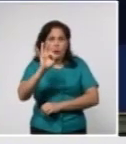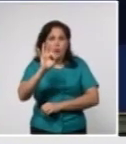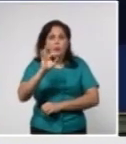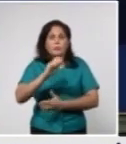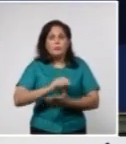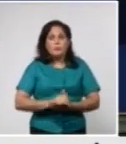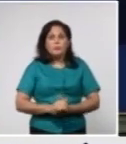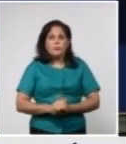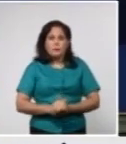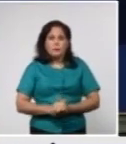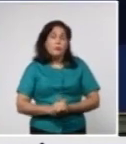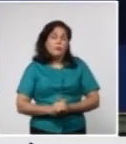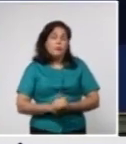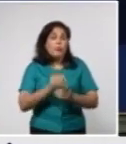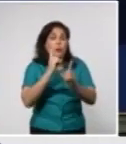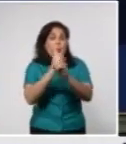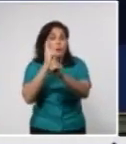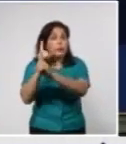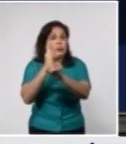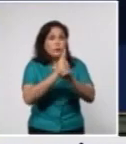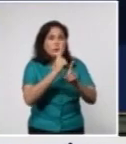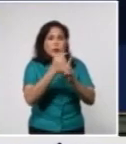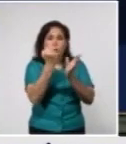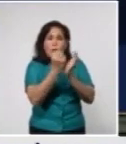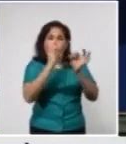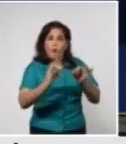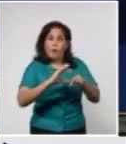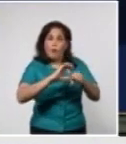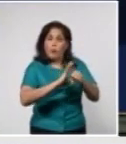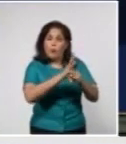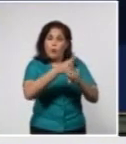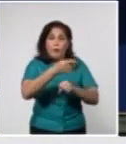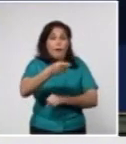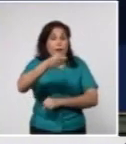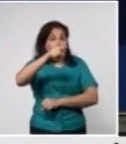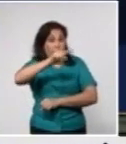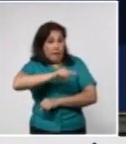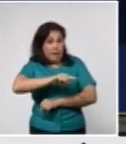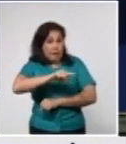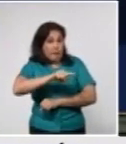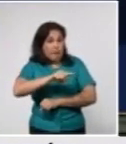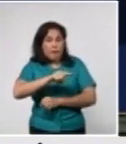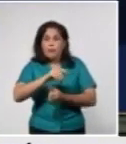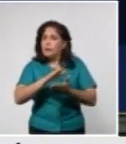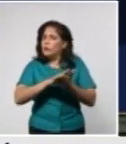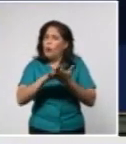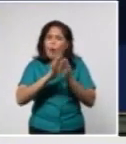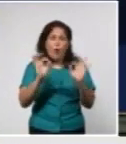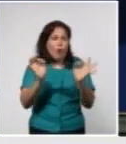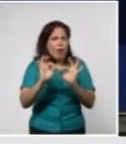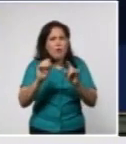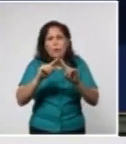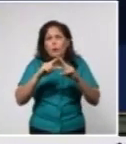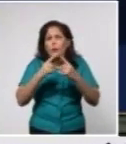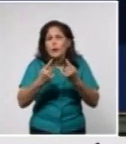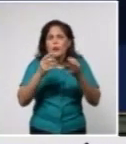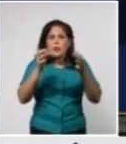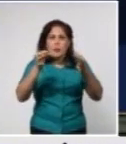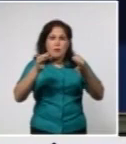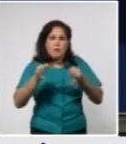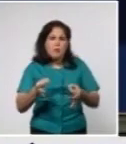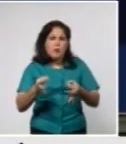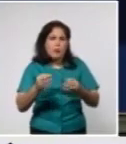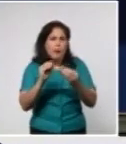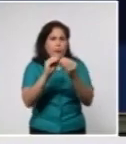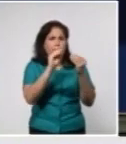1,988, that is 88.8% of the cases diagnosed in our country's epidemic have been positive